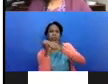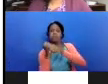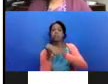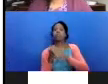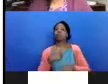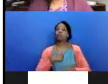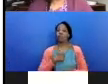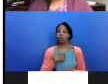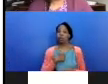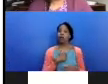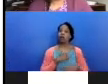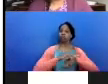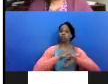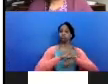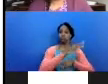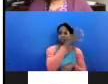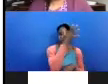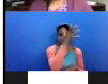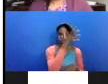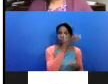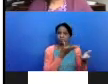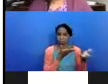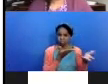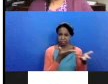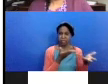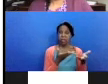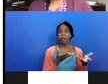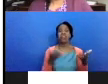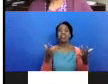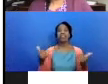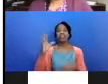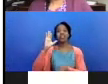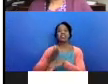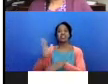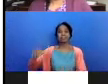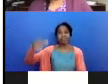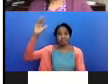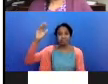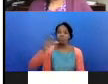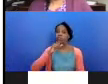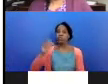himself and violent. So now the son's violent, dad was violent. And so